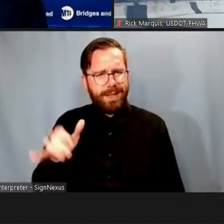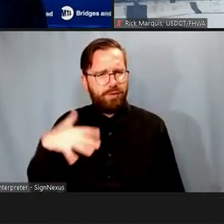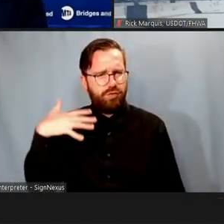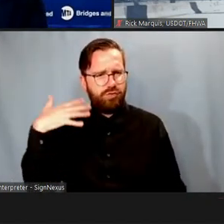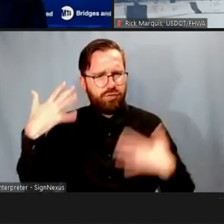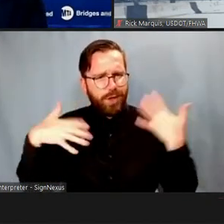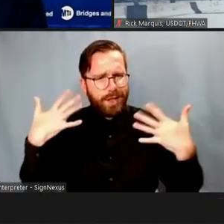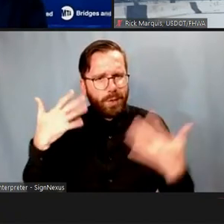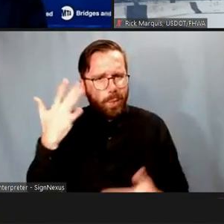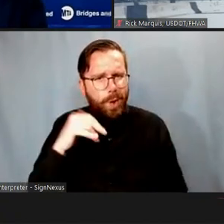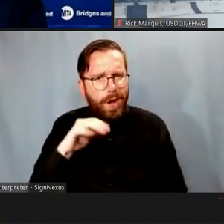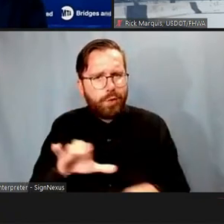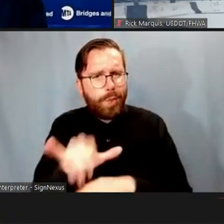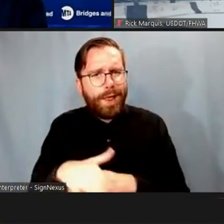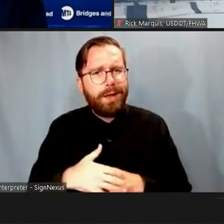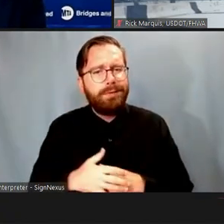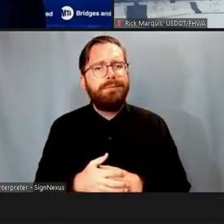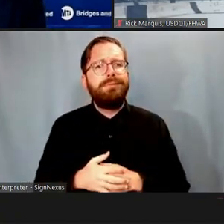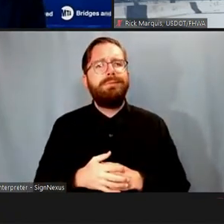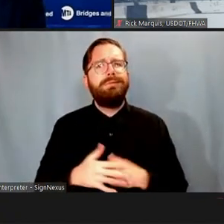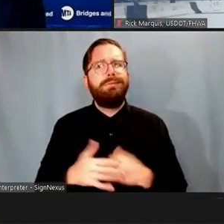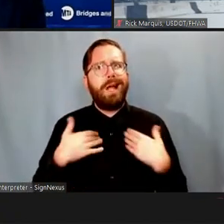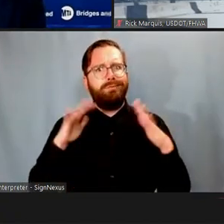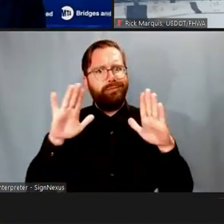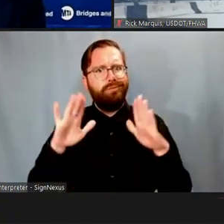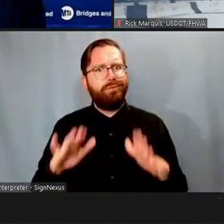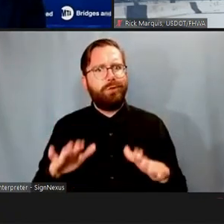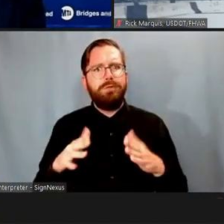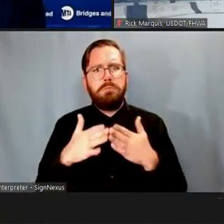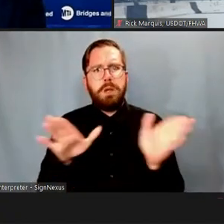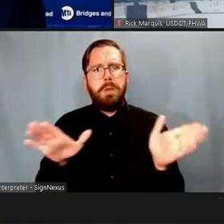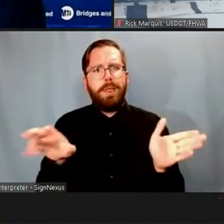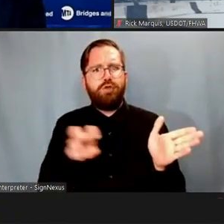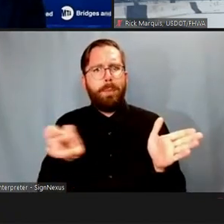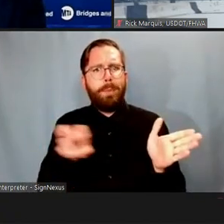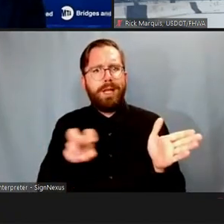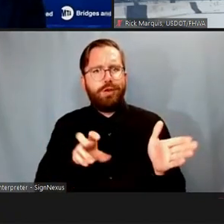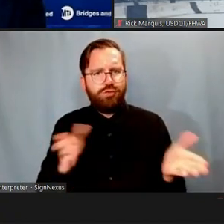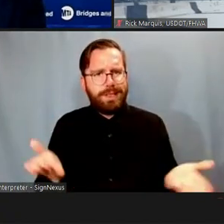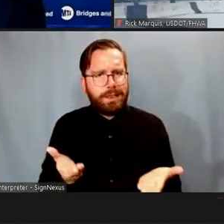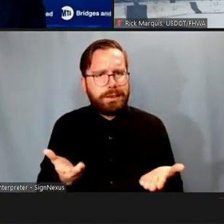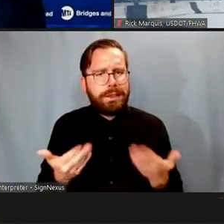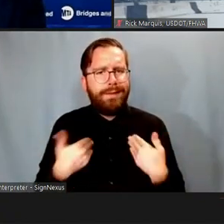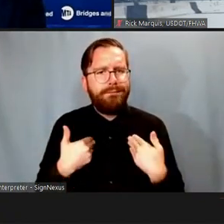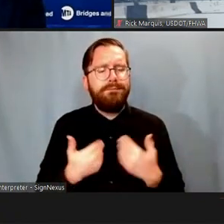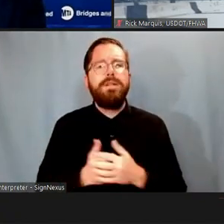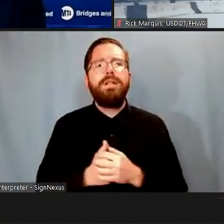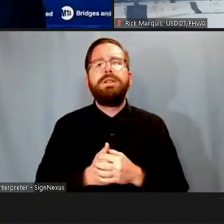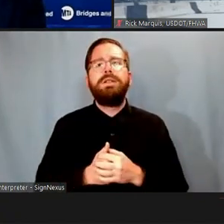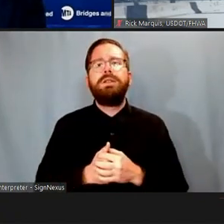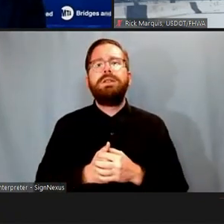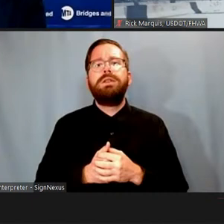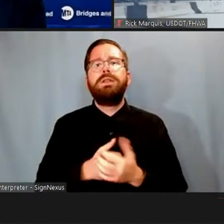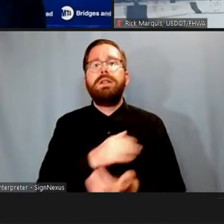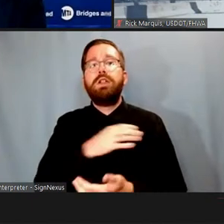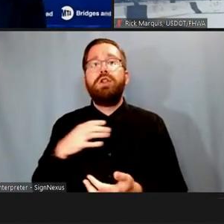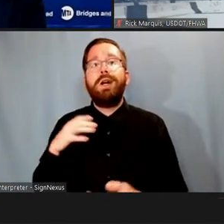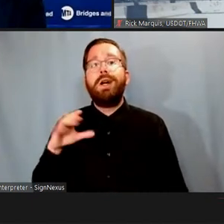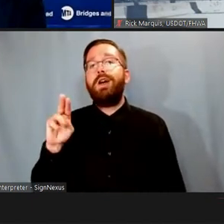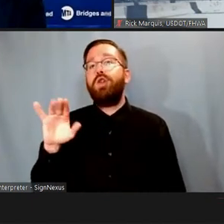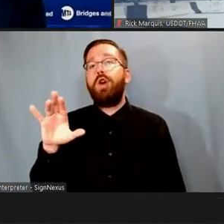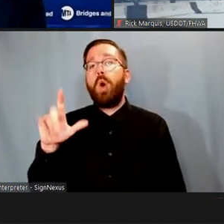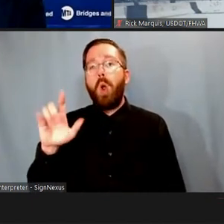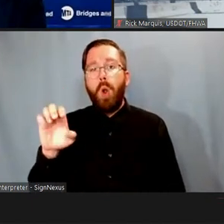need to do that we have wonderful public transportation here um i saw my congresswoman nicole maliataka